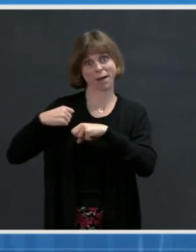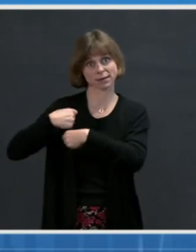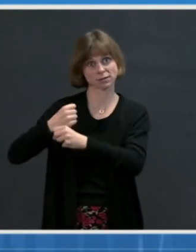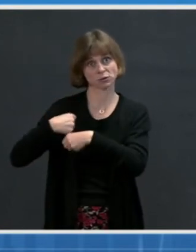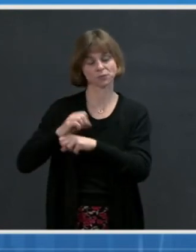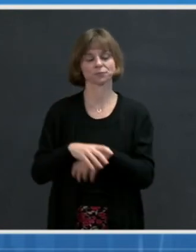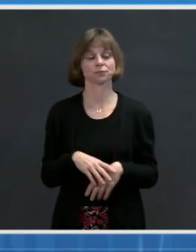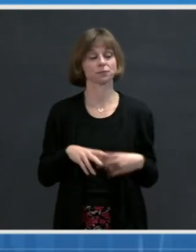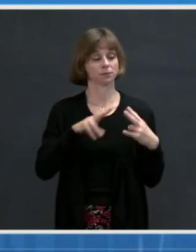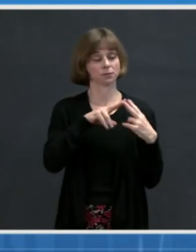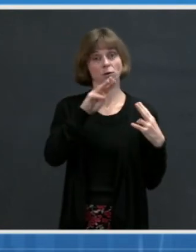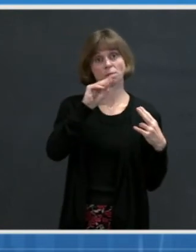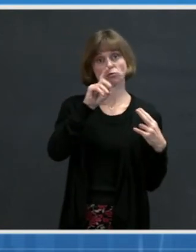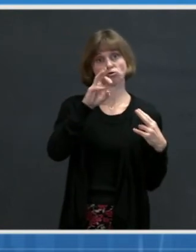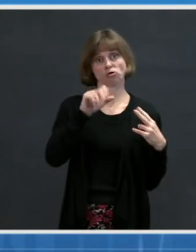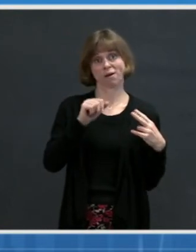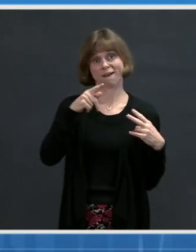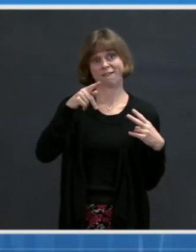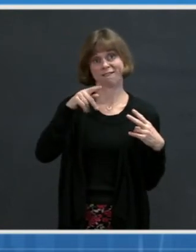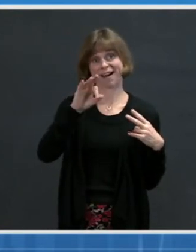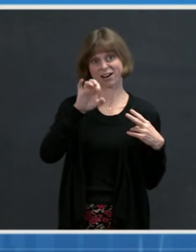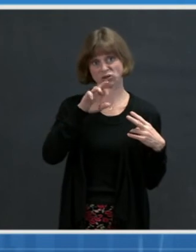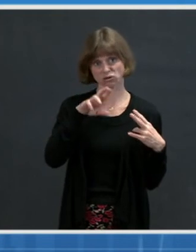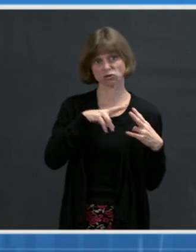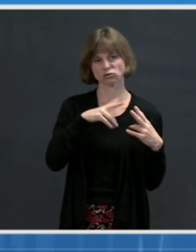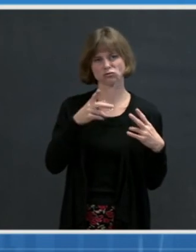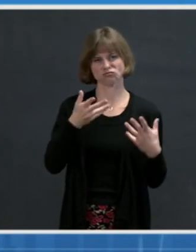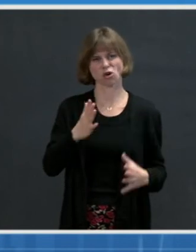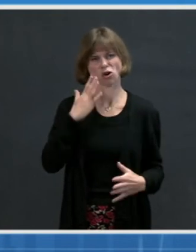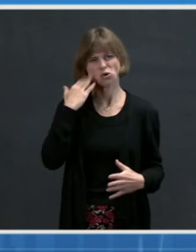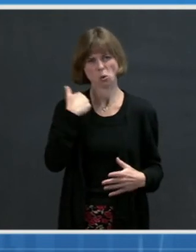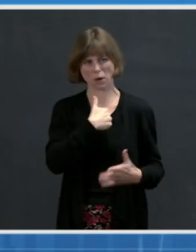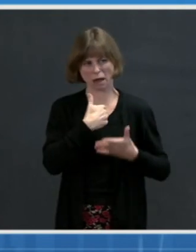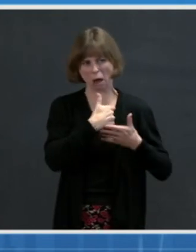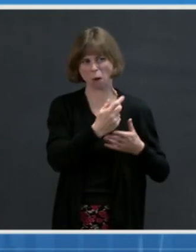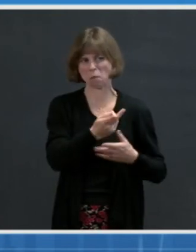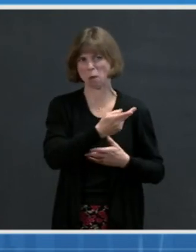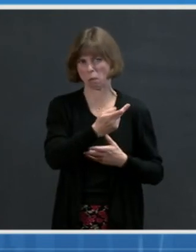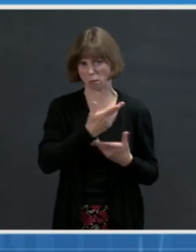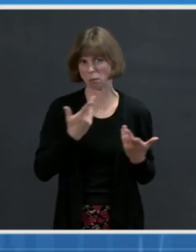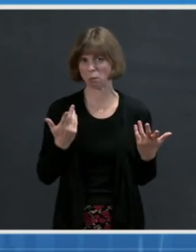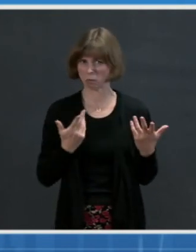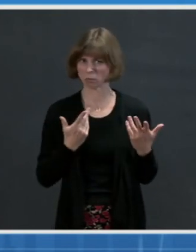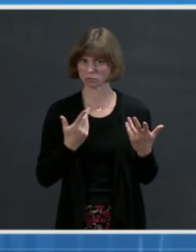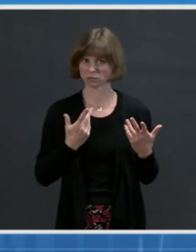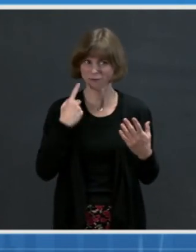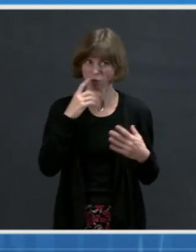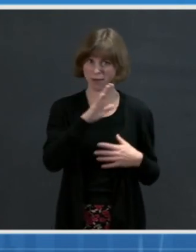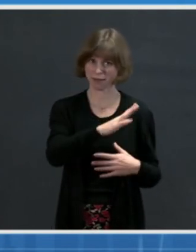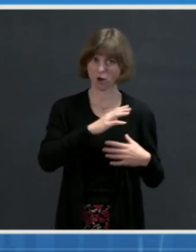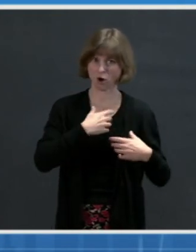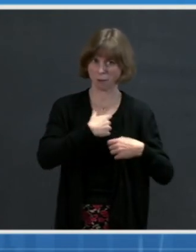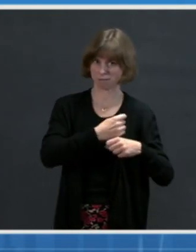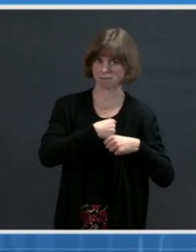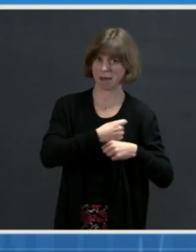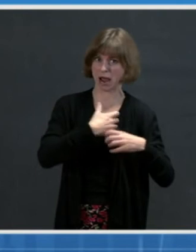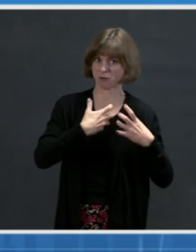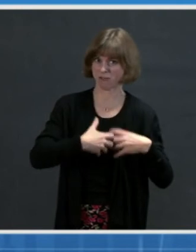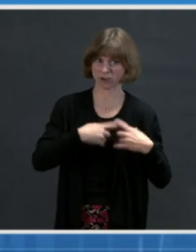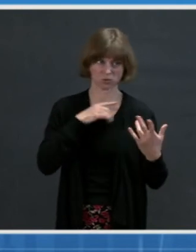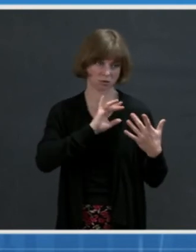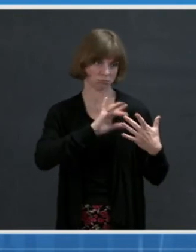done a lot to help both companies with their manufacturing processes. We're in touch with them all the time, daily,